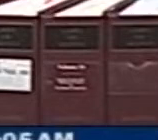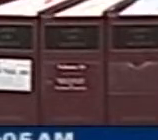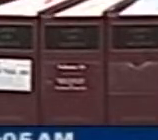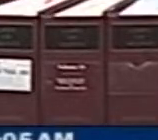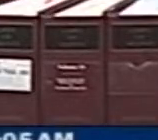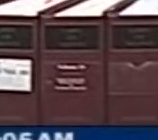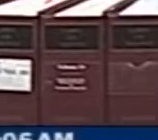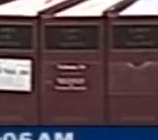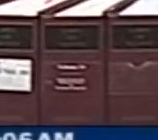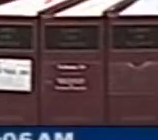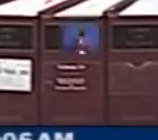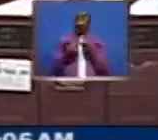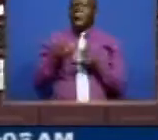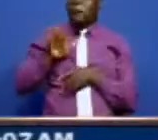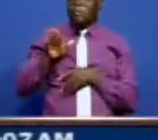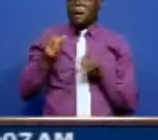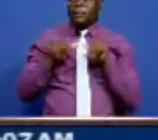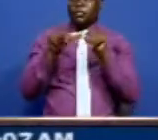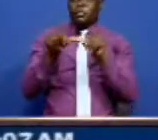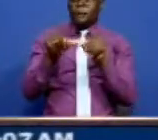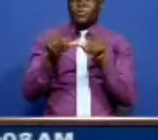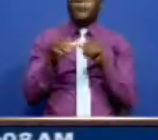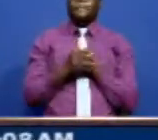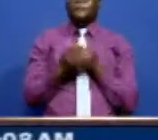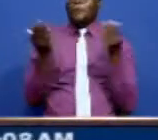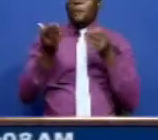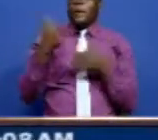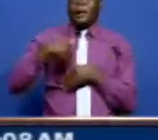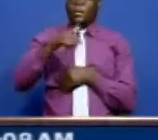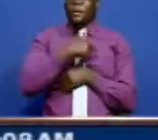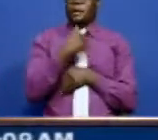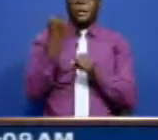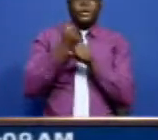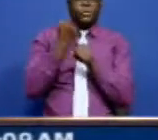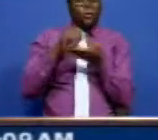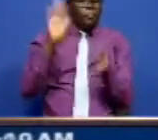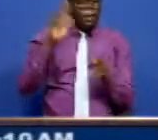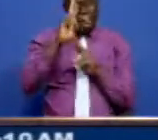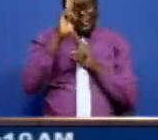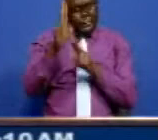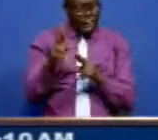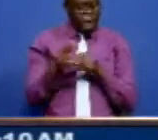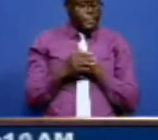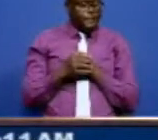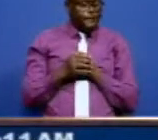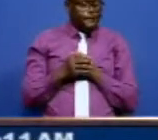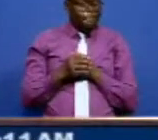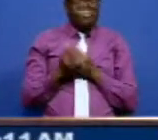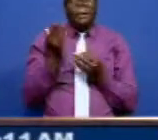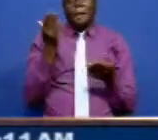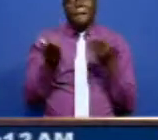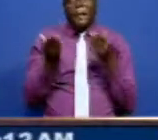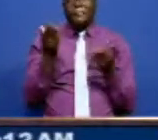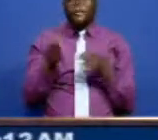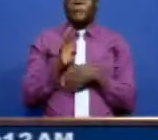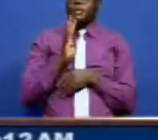gentleman and gentle lady kind of proceedings where we extend mutual respect to each